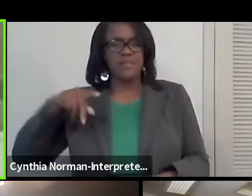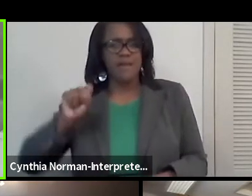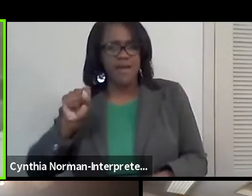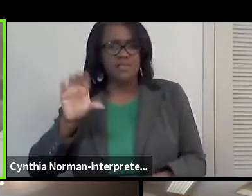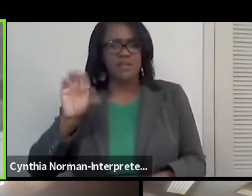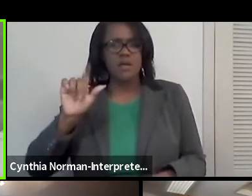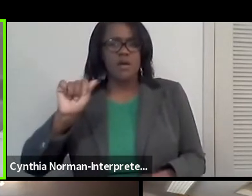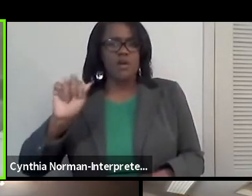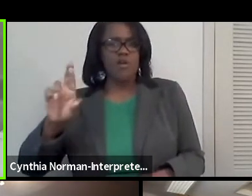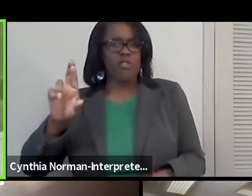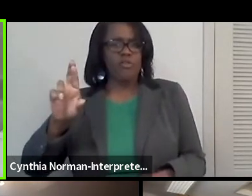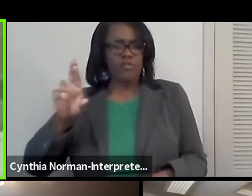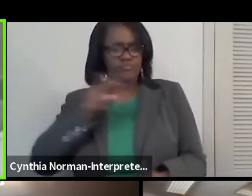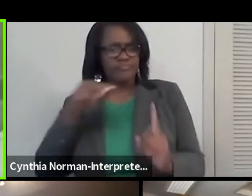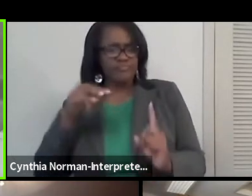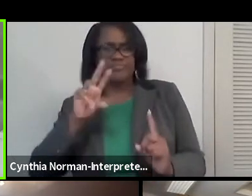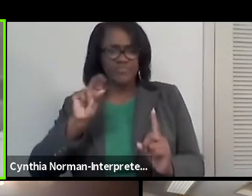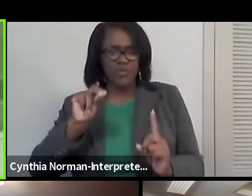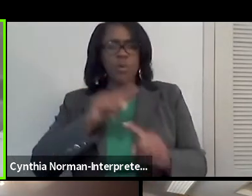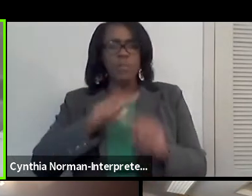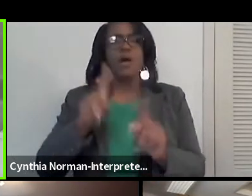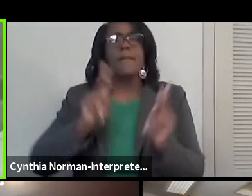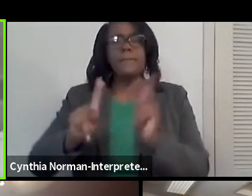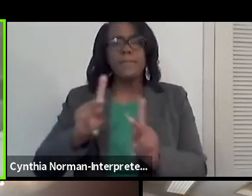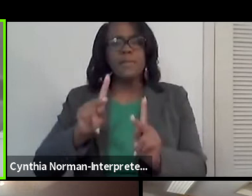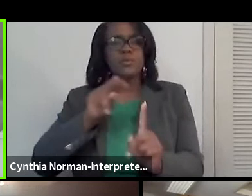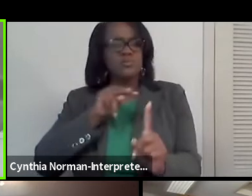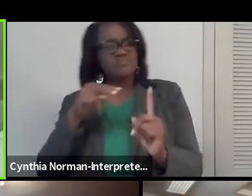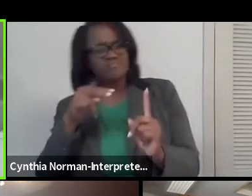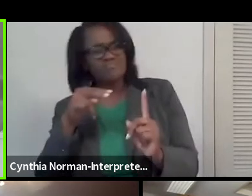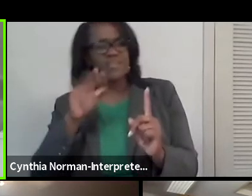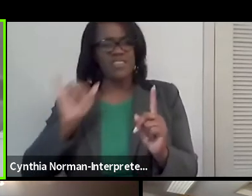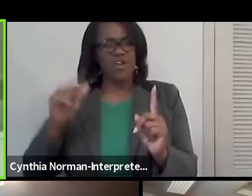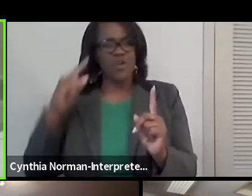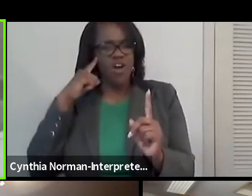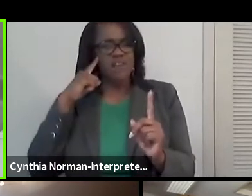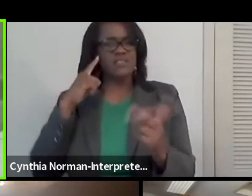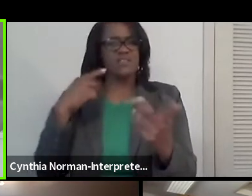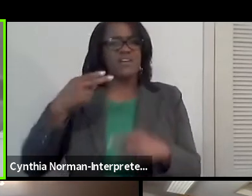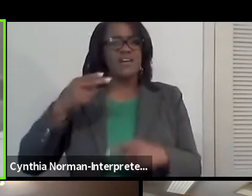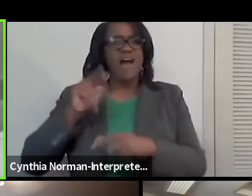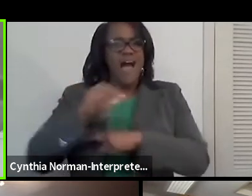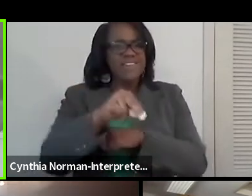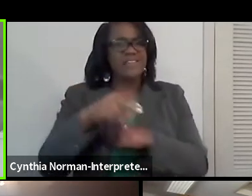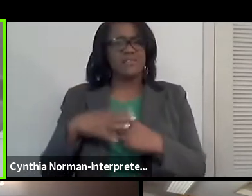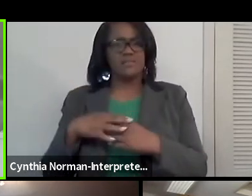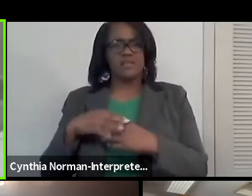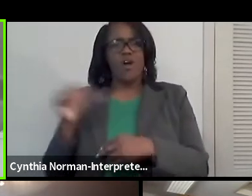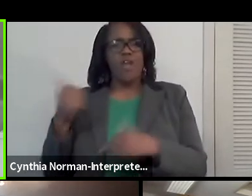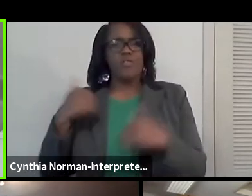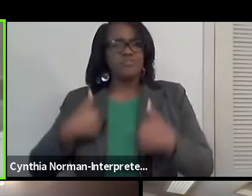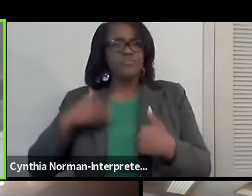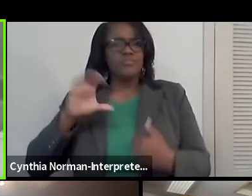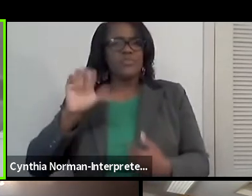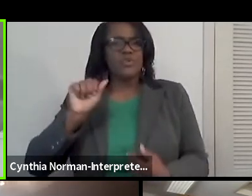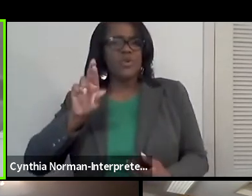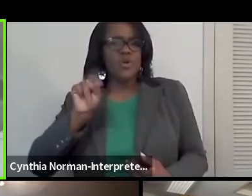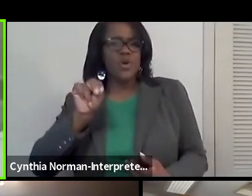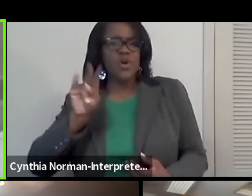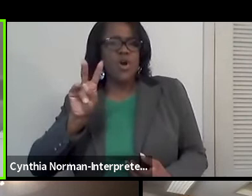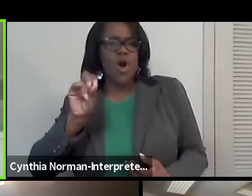side, but also looking at people's perceptions of spotted hyenas and people's perceptions of carnivores and risks from carnivores, which is, you know, equally